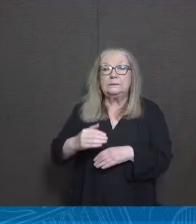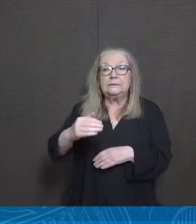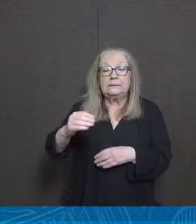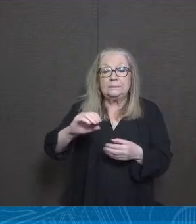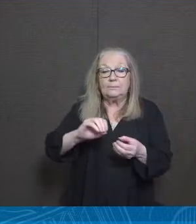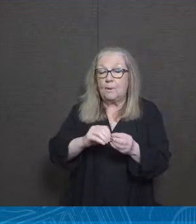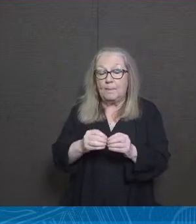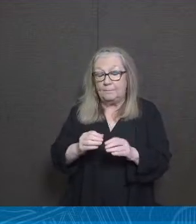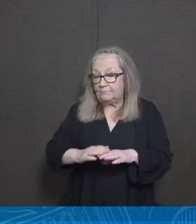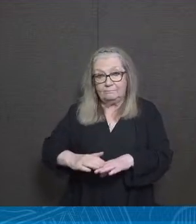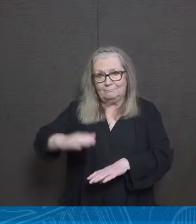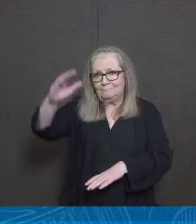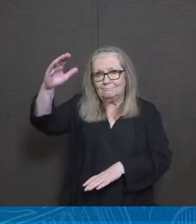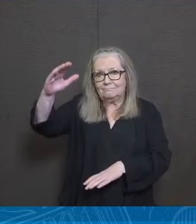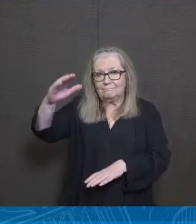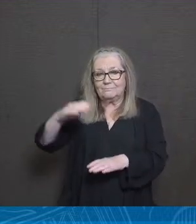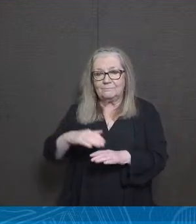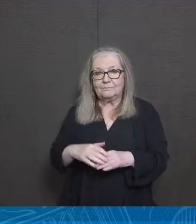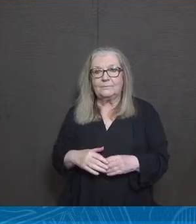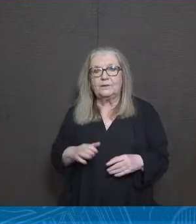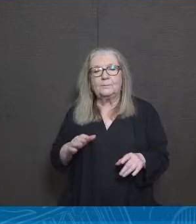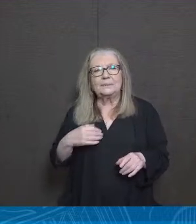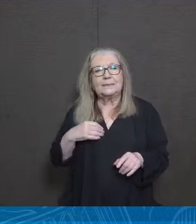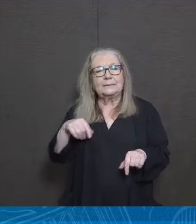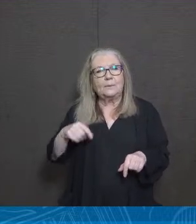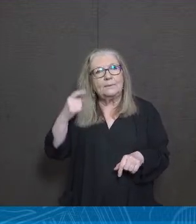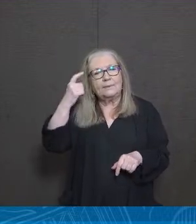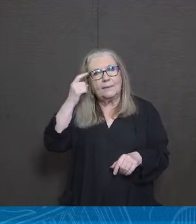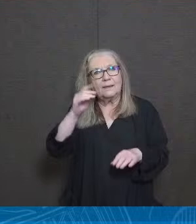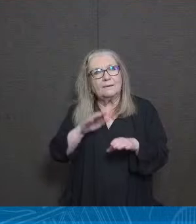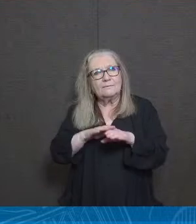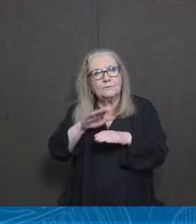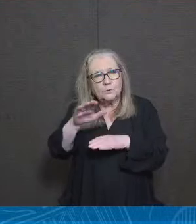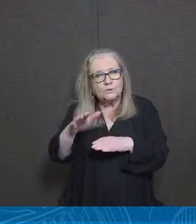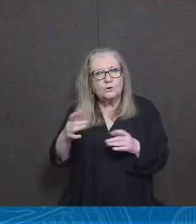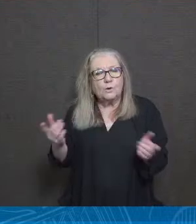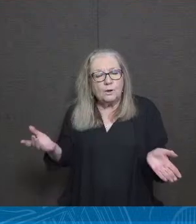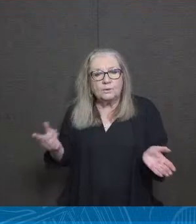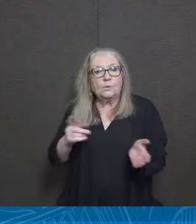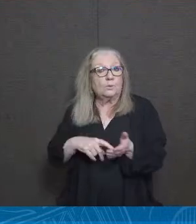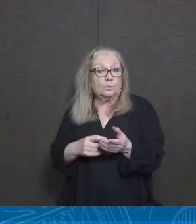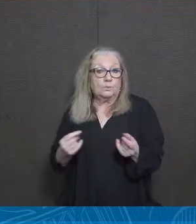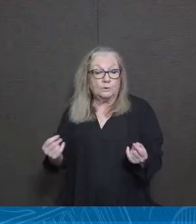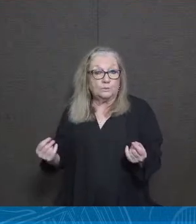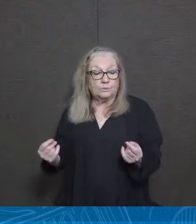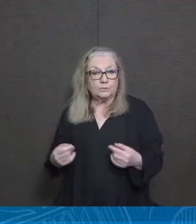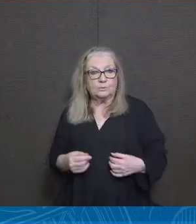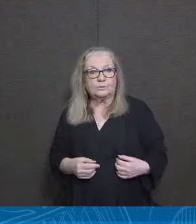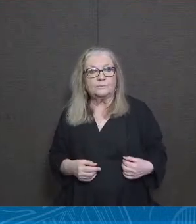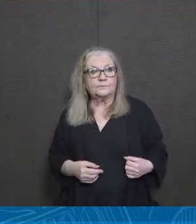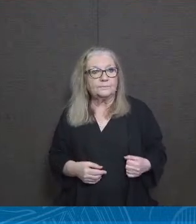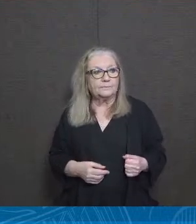looking forward, thinking about what could be future vulnerabilities, yeah. Thank you, Ferry.